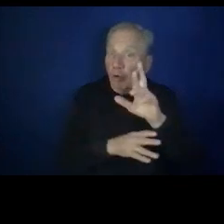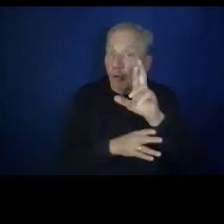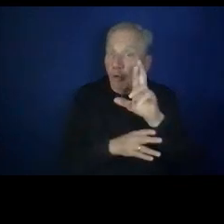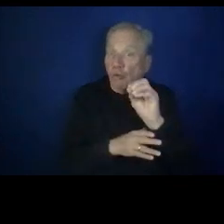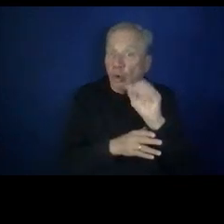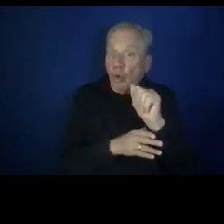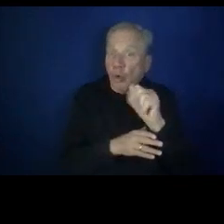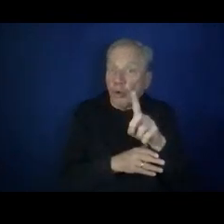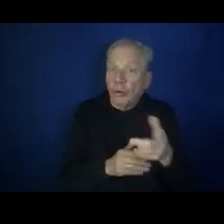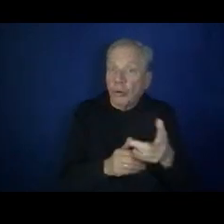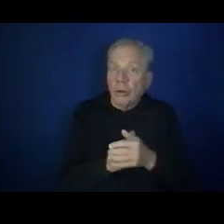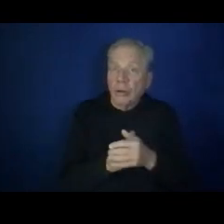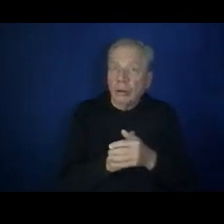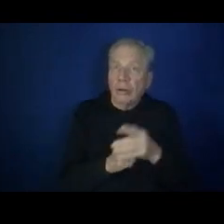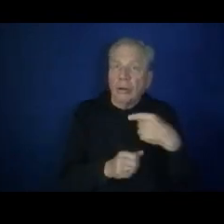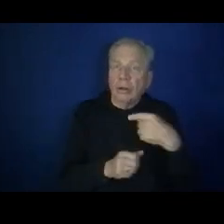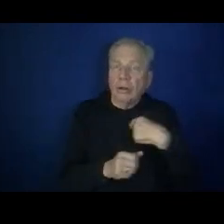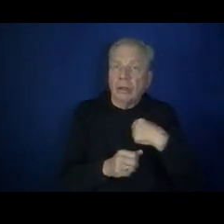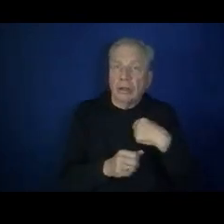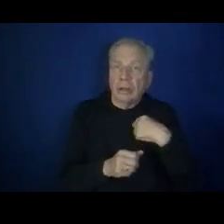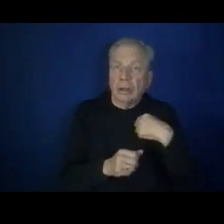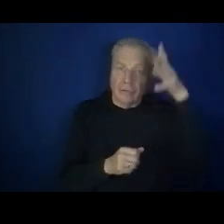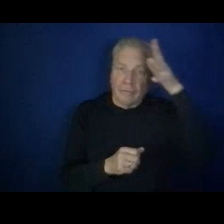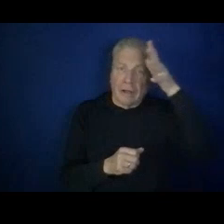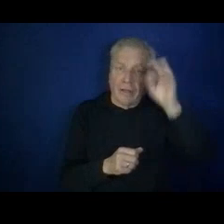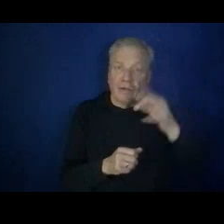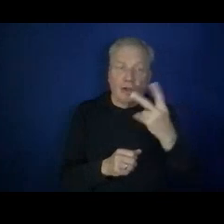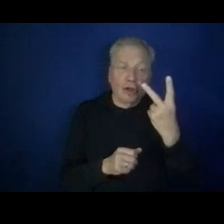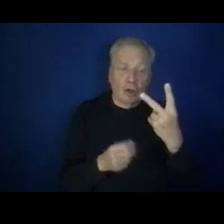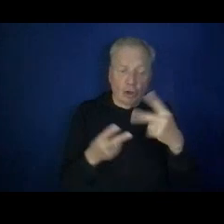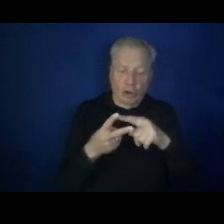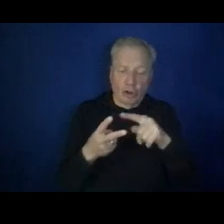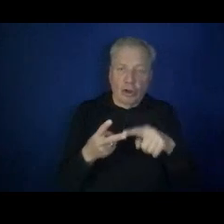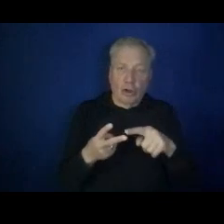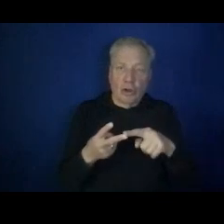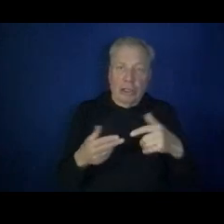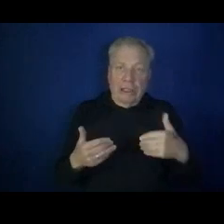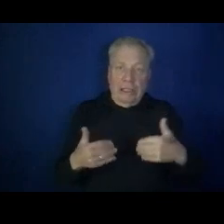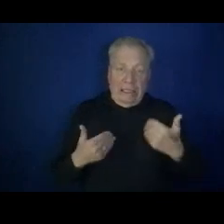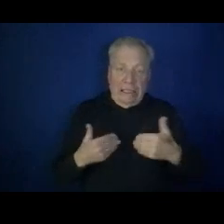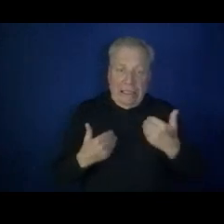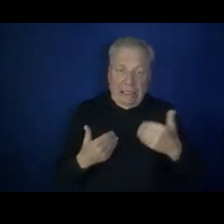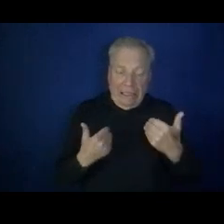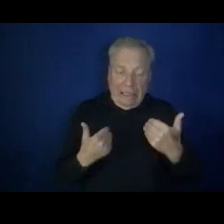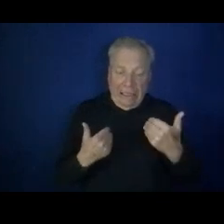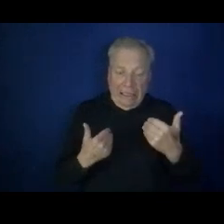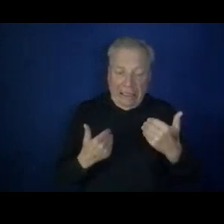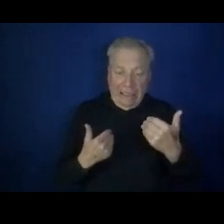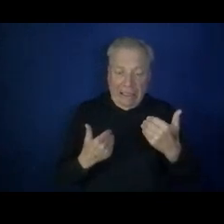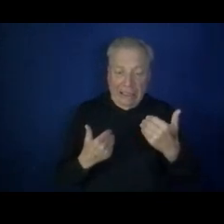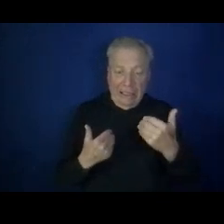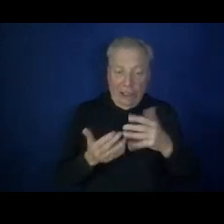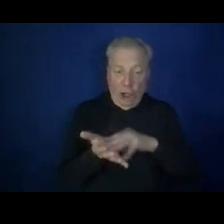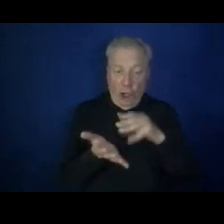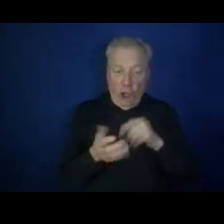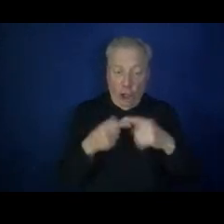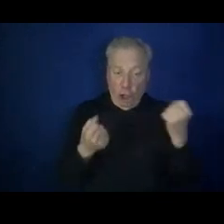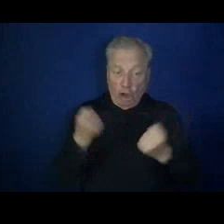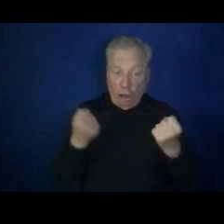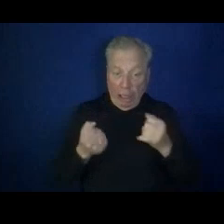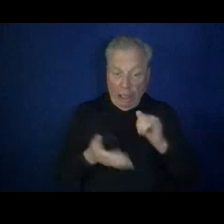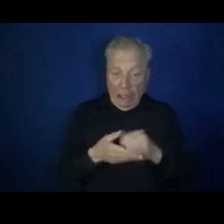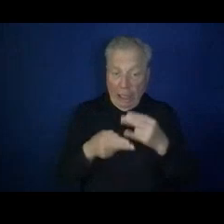I'm, I'm, I'm the father of 2 beginning teenage drivers. That is not driving 101. It's like,